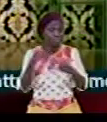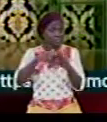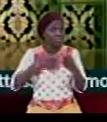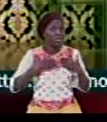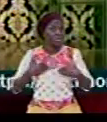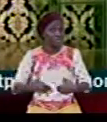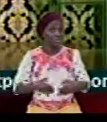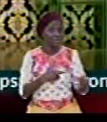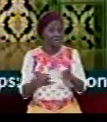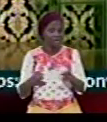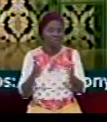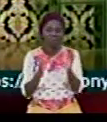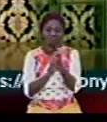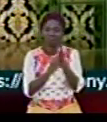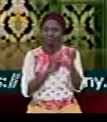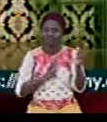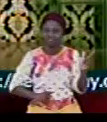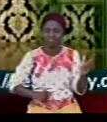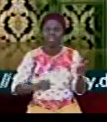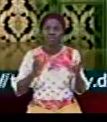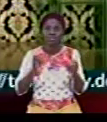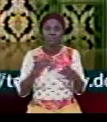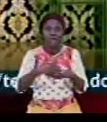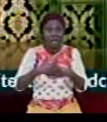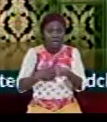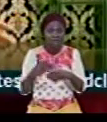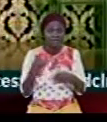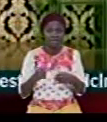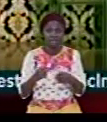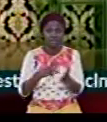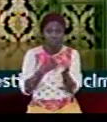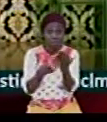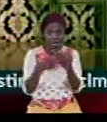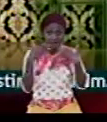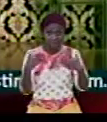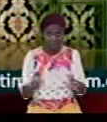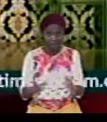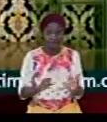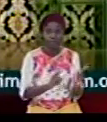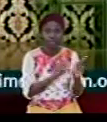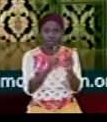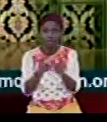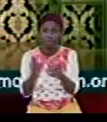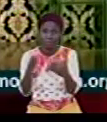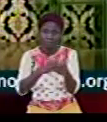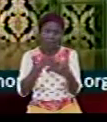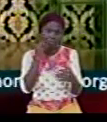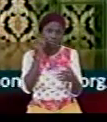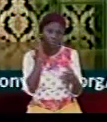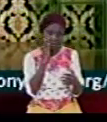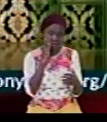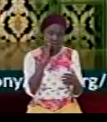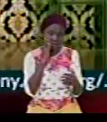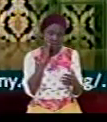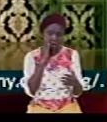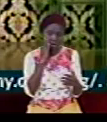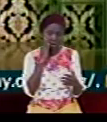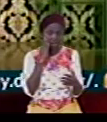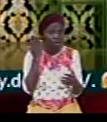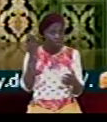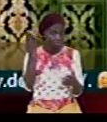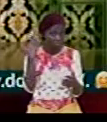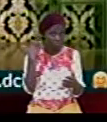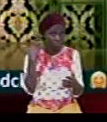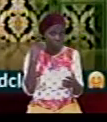So after the entire program ended, I got back home. Usually, before I sleep, I have